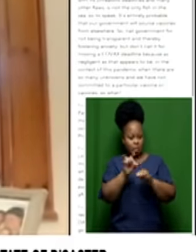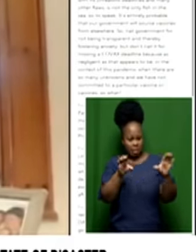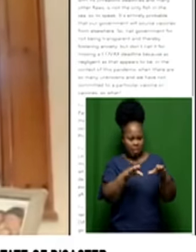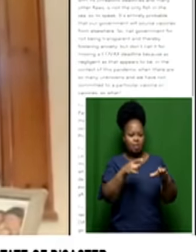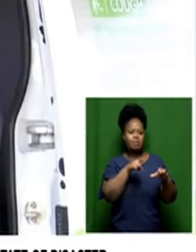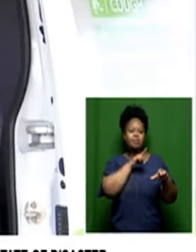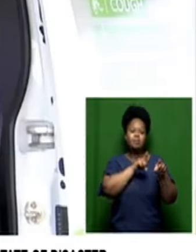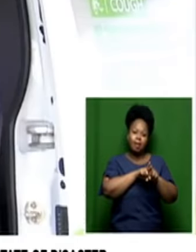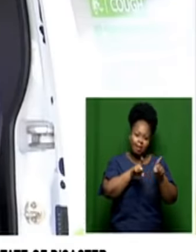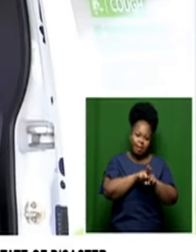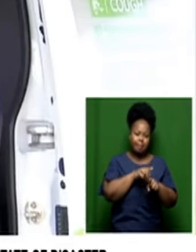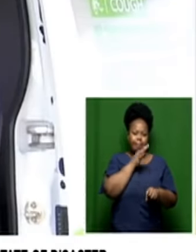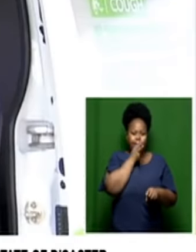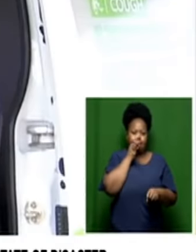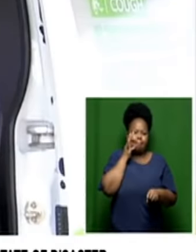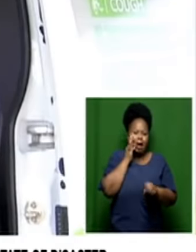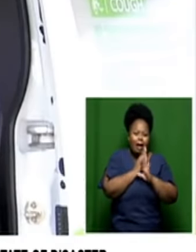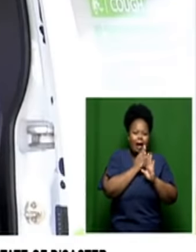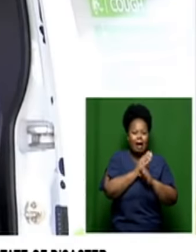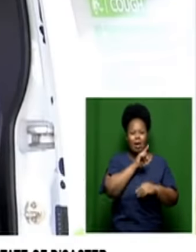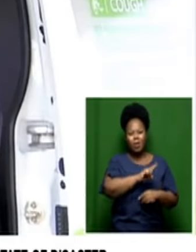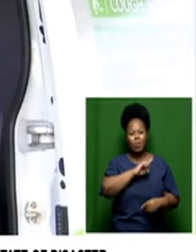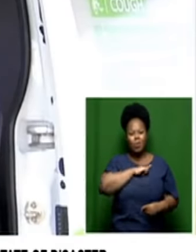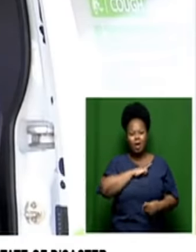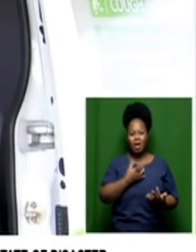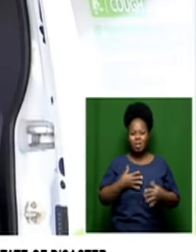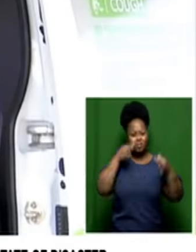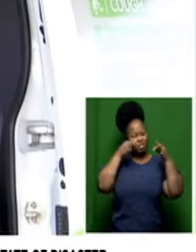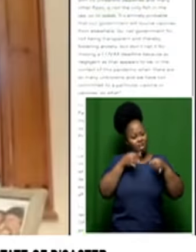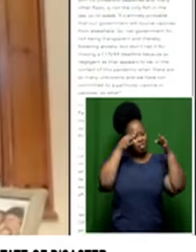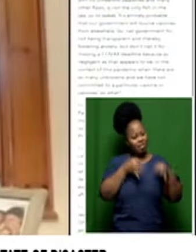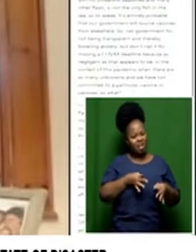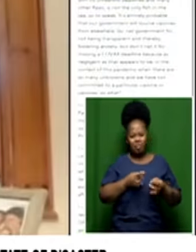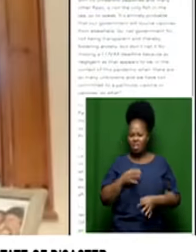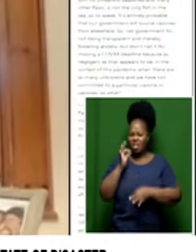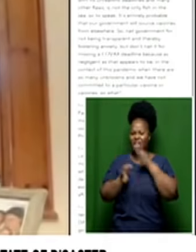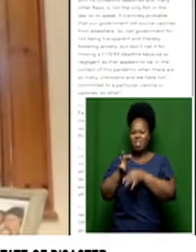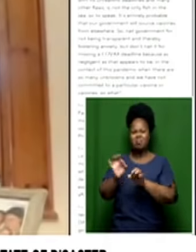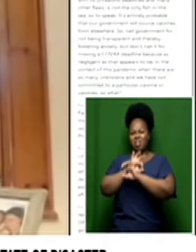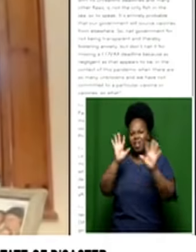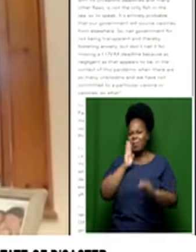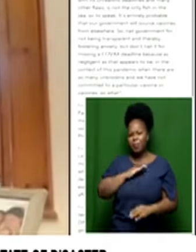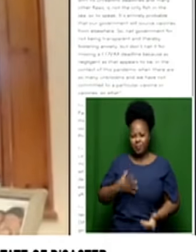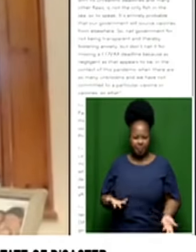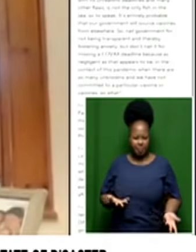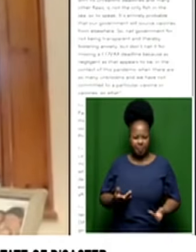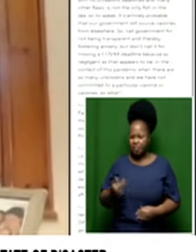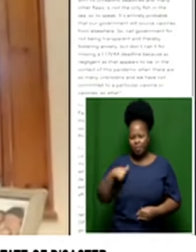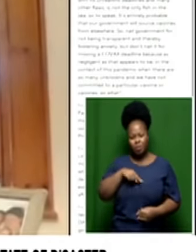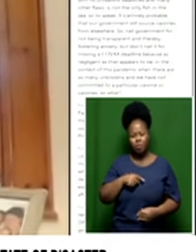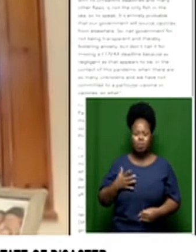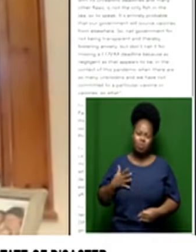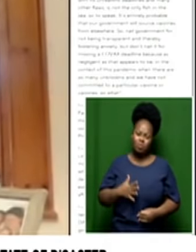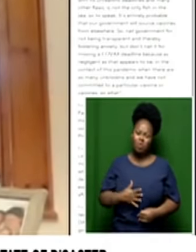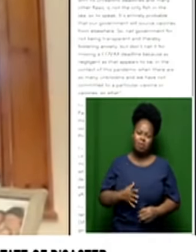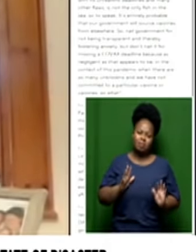too secretive. The fact that they cannot justify decisions that they've made. I don't think we're asking anything more from the government than any